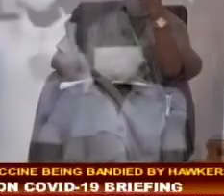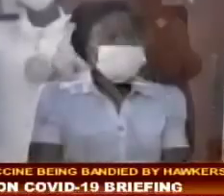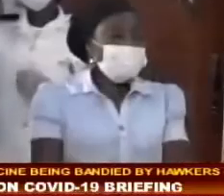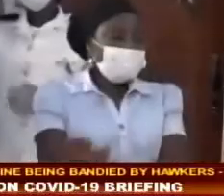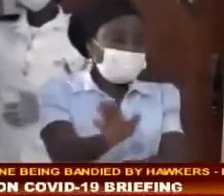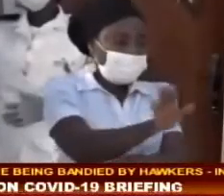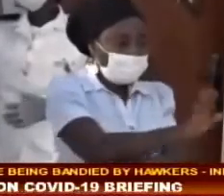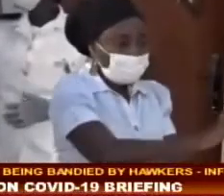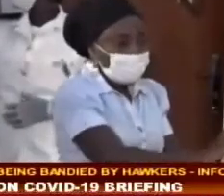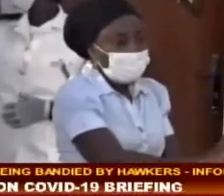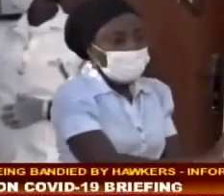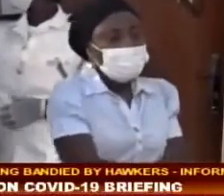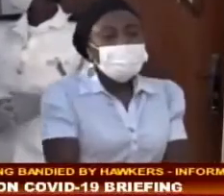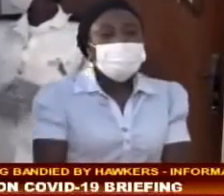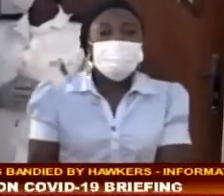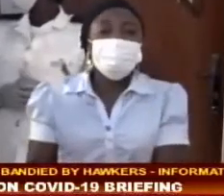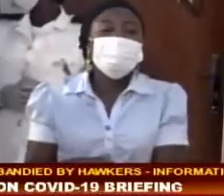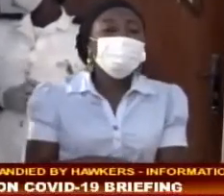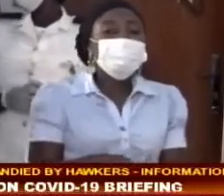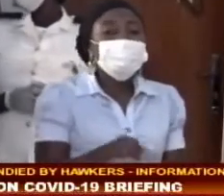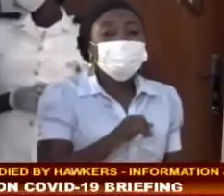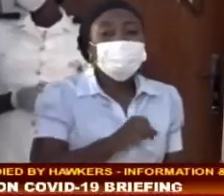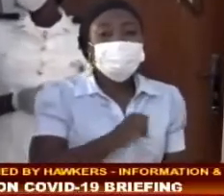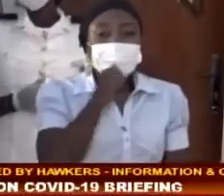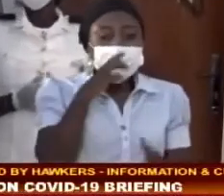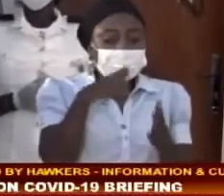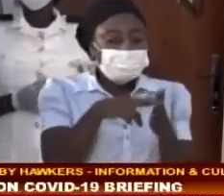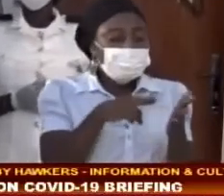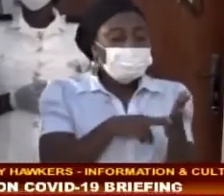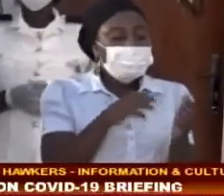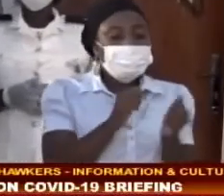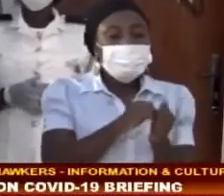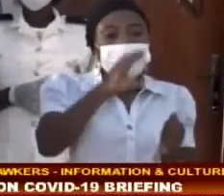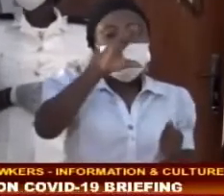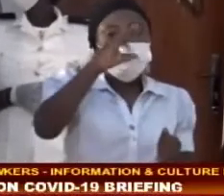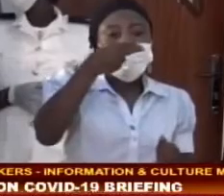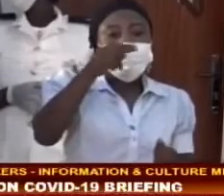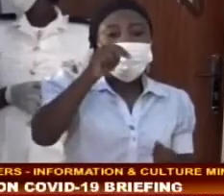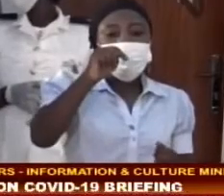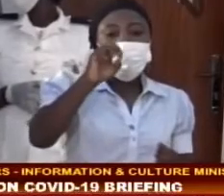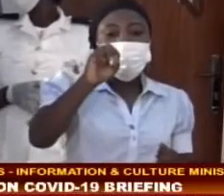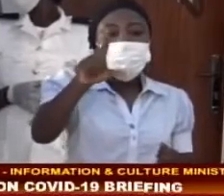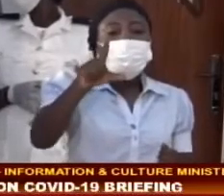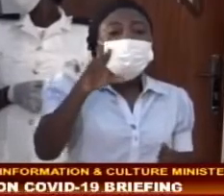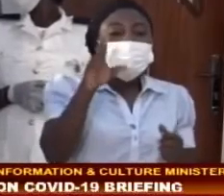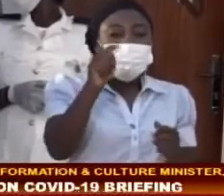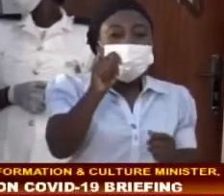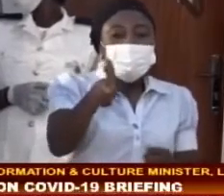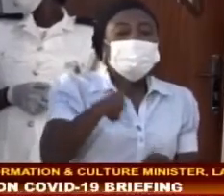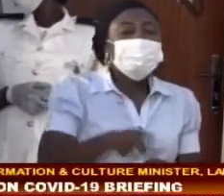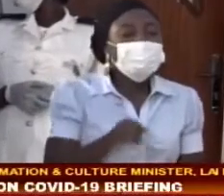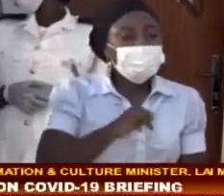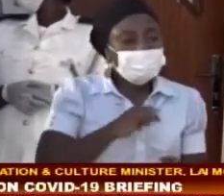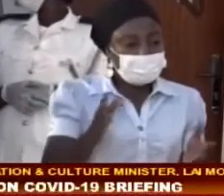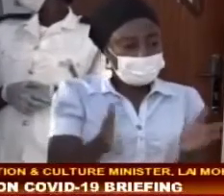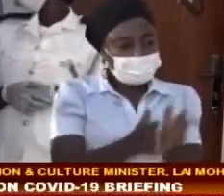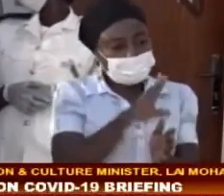Good afternoon. My name is Friday. I'm a reporter with Channels TV. I'd like to ask one question